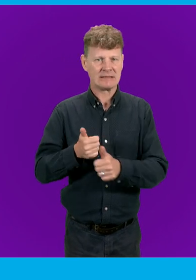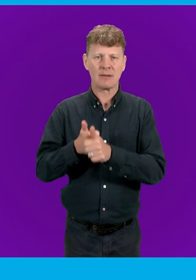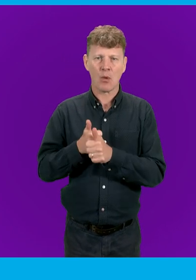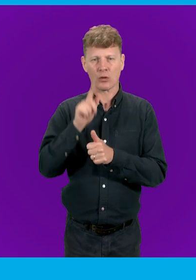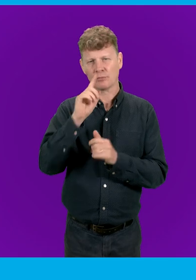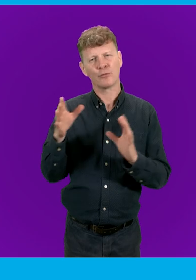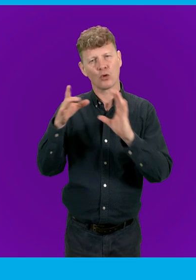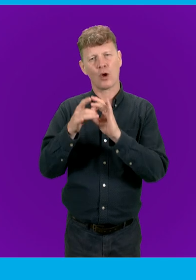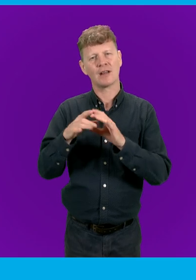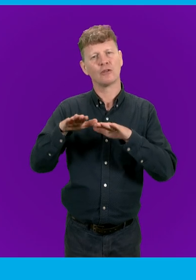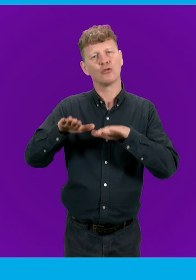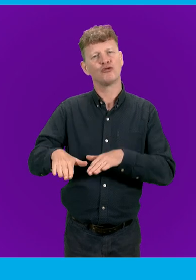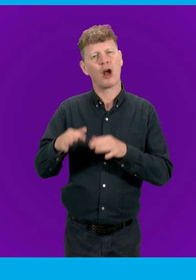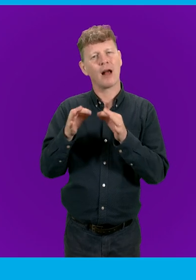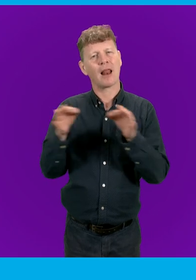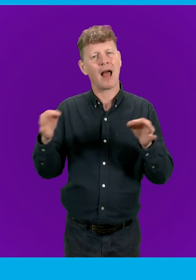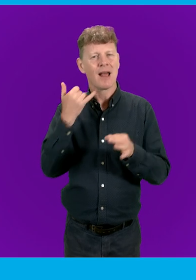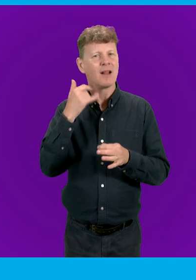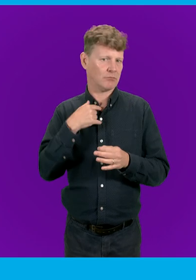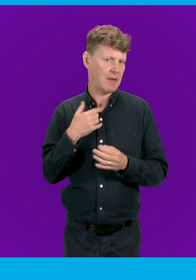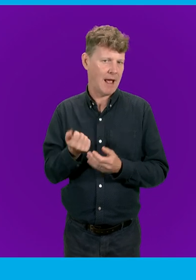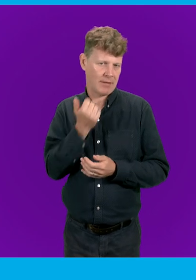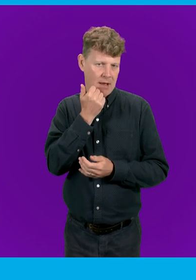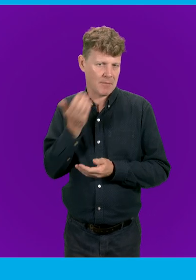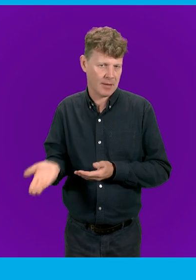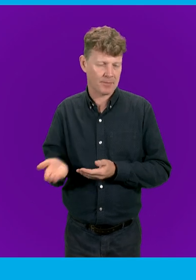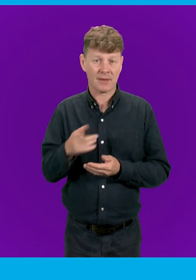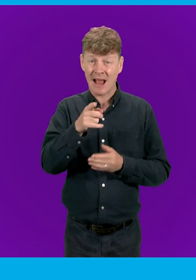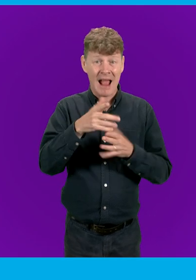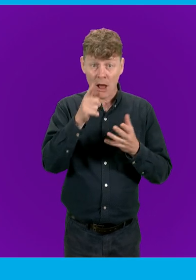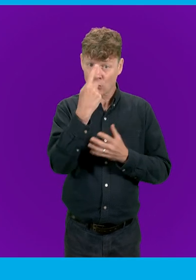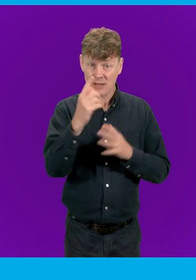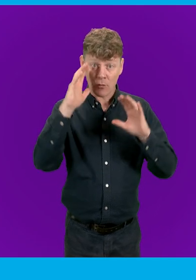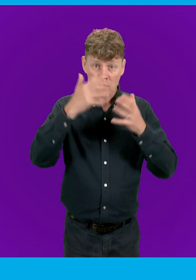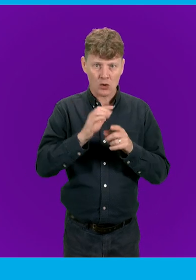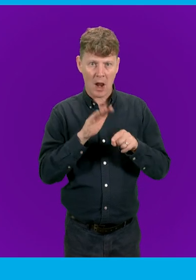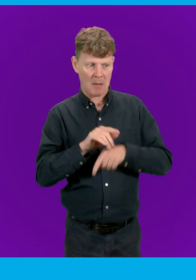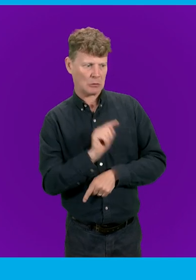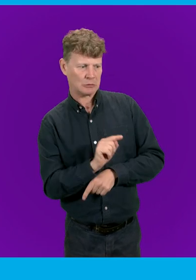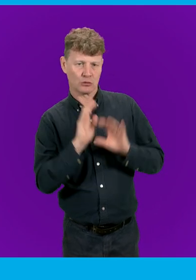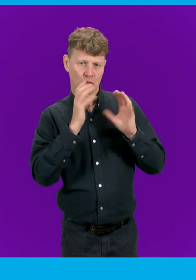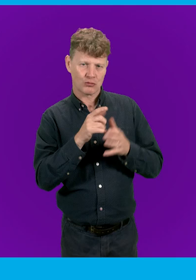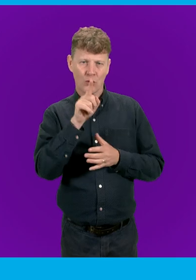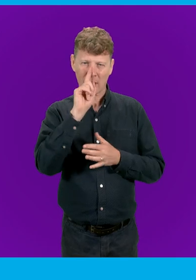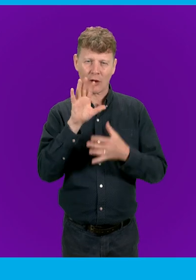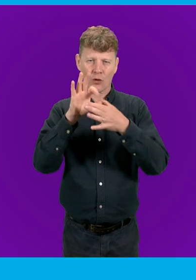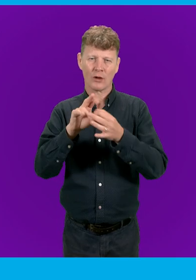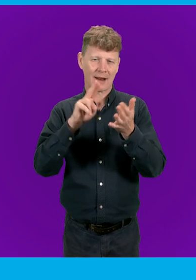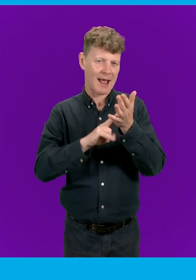Childline. We have their number here for you. Or if you have any concerns about a child, you can contact the NSPCC